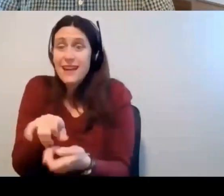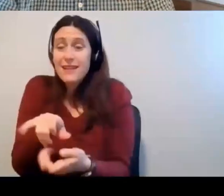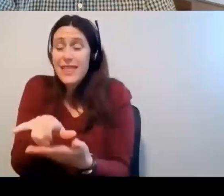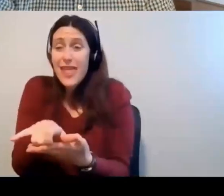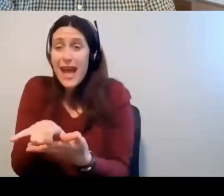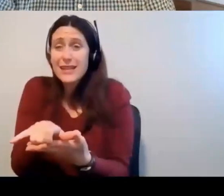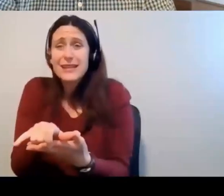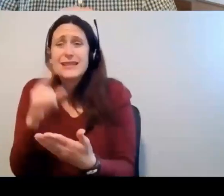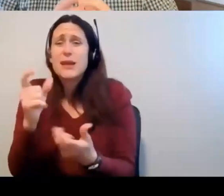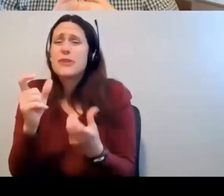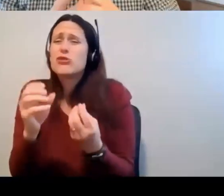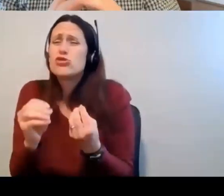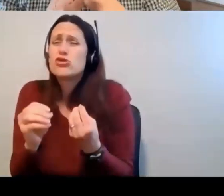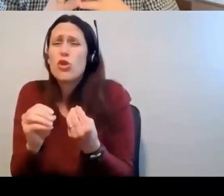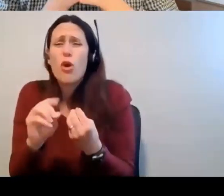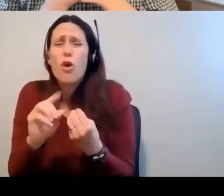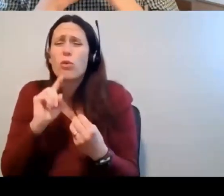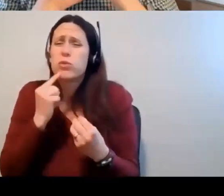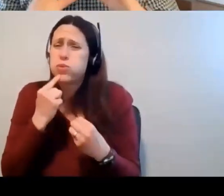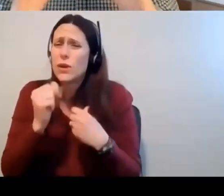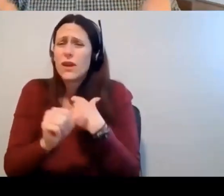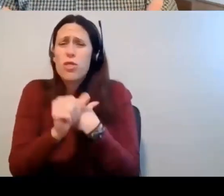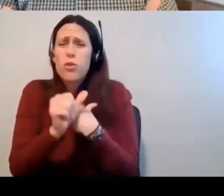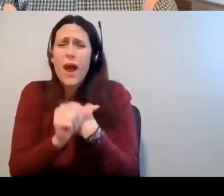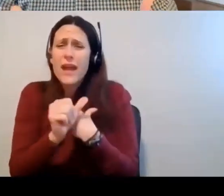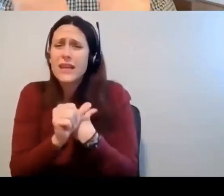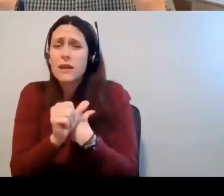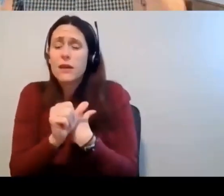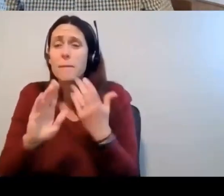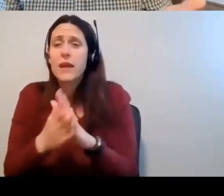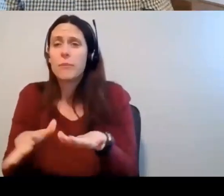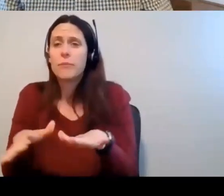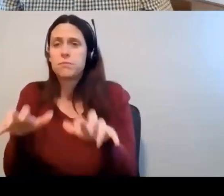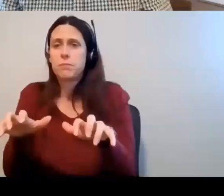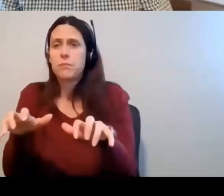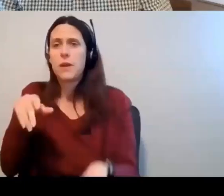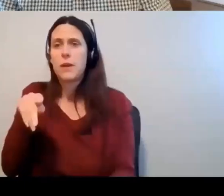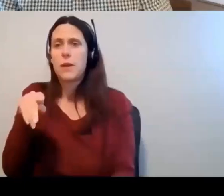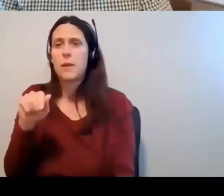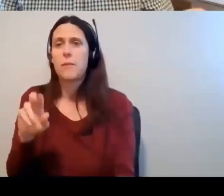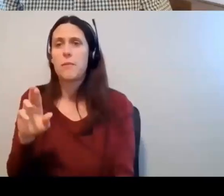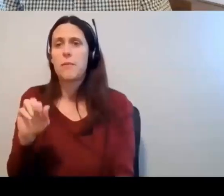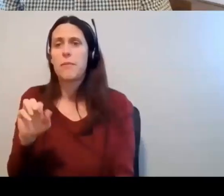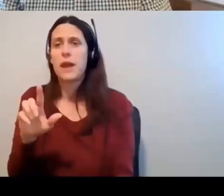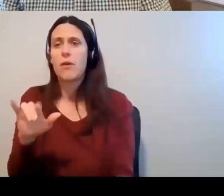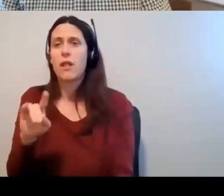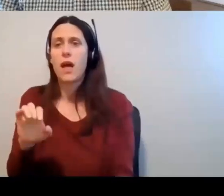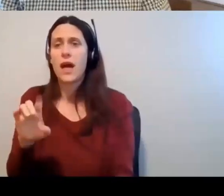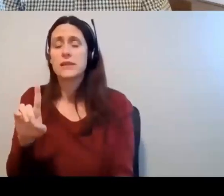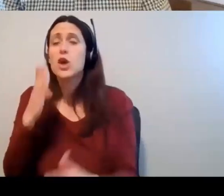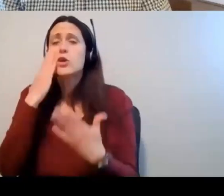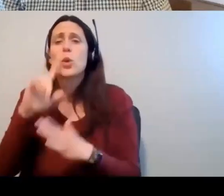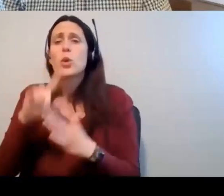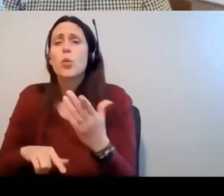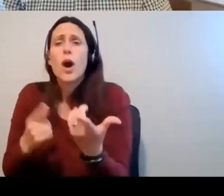something that's so threatening, we are paralyzed. We don't know what to do. We are frozen. We